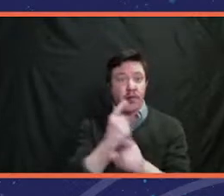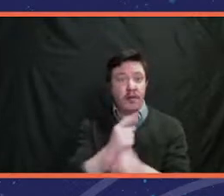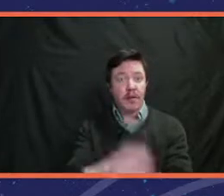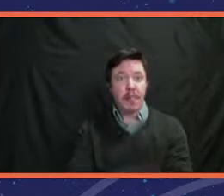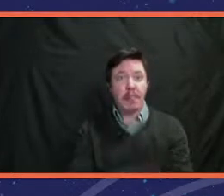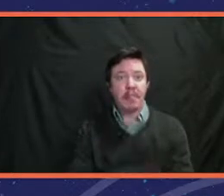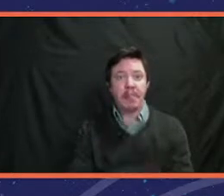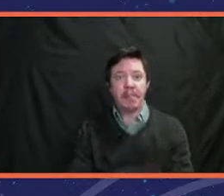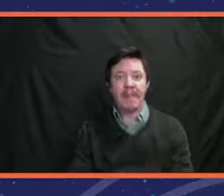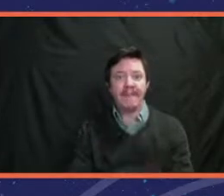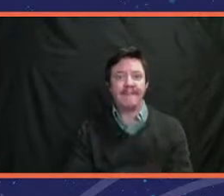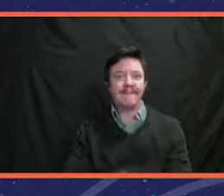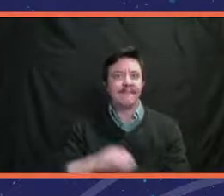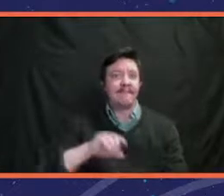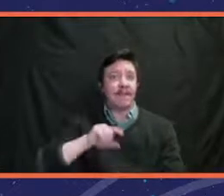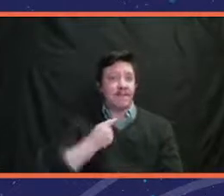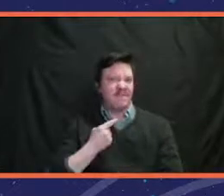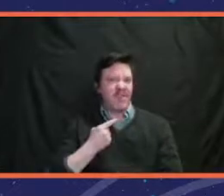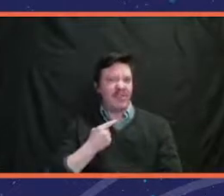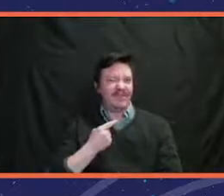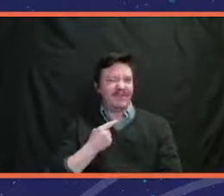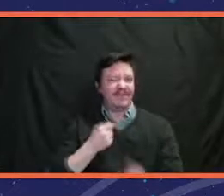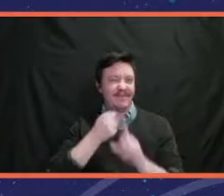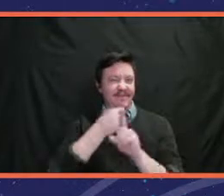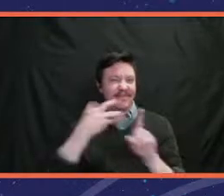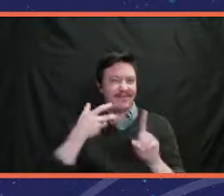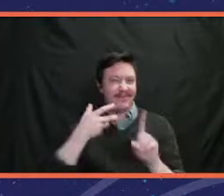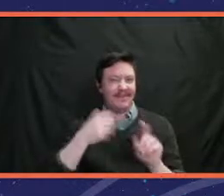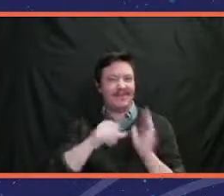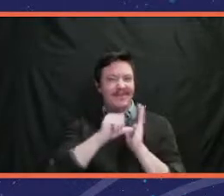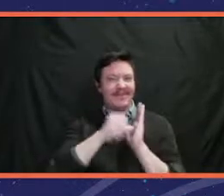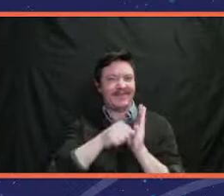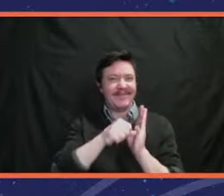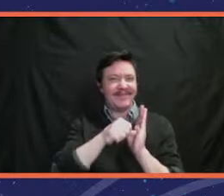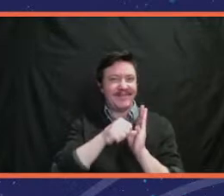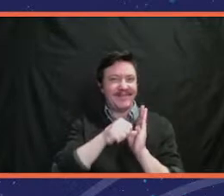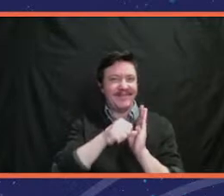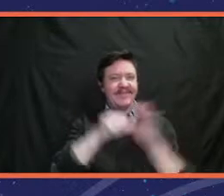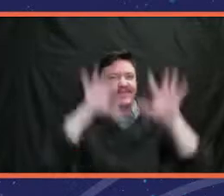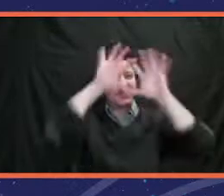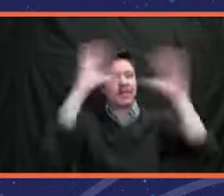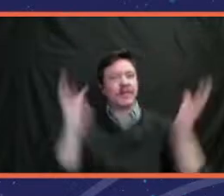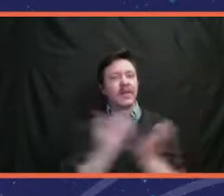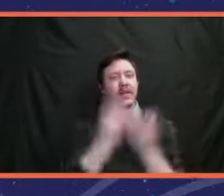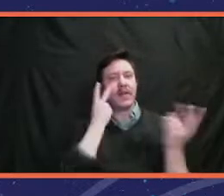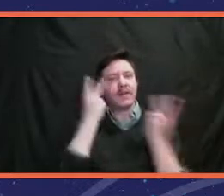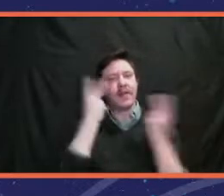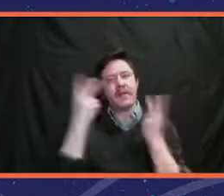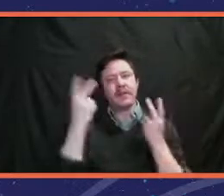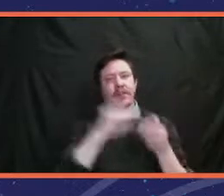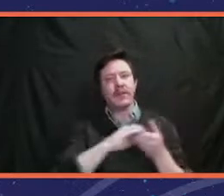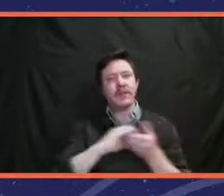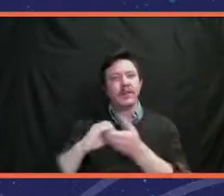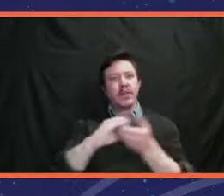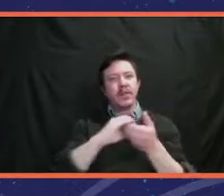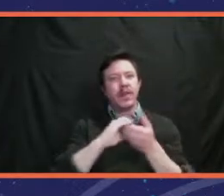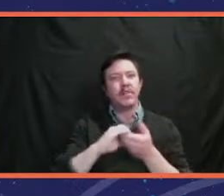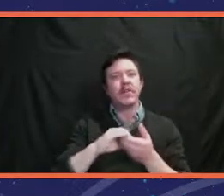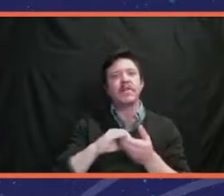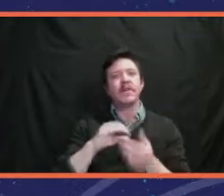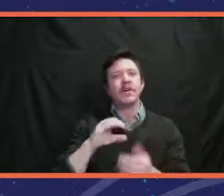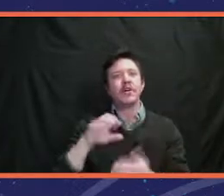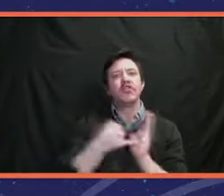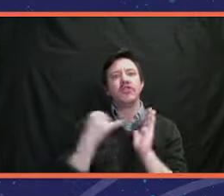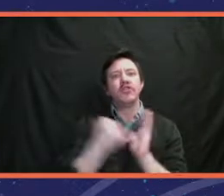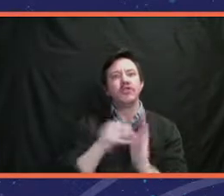First, we want to talk a little bit, just to highlight the overall vision of Cooperative Journal Media. So we want it to be a